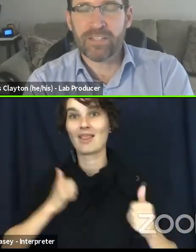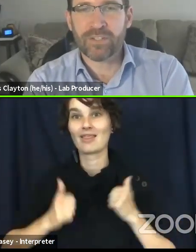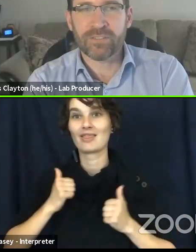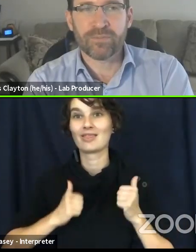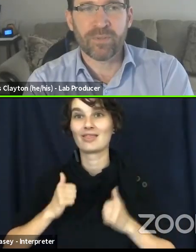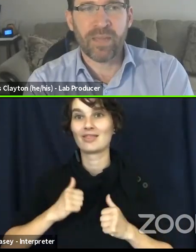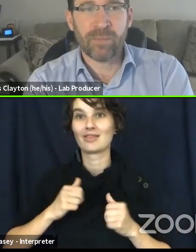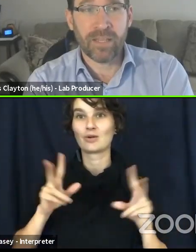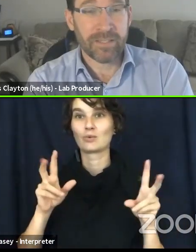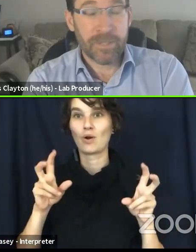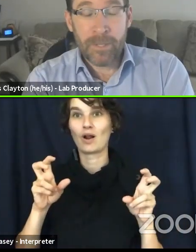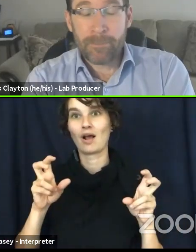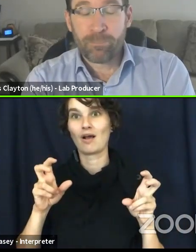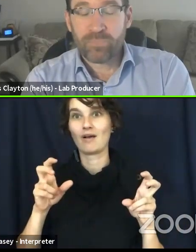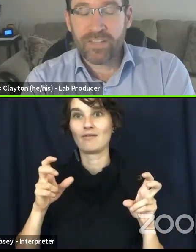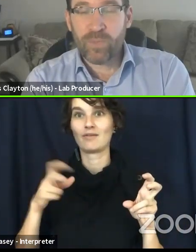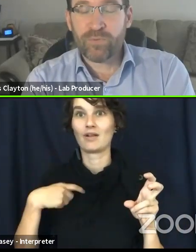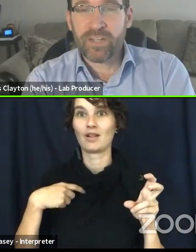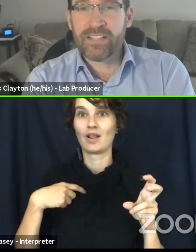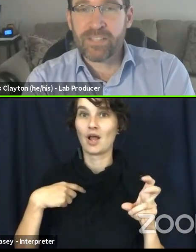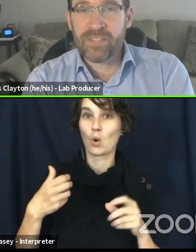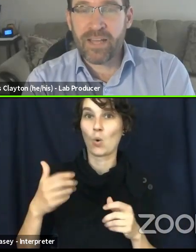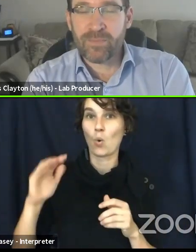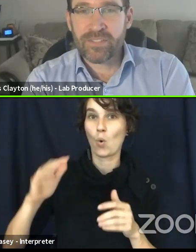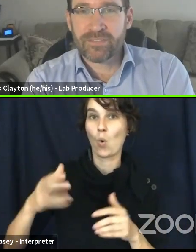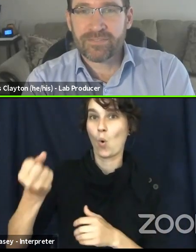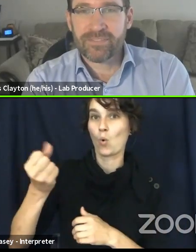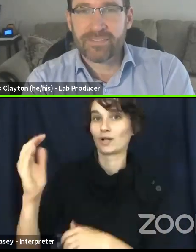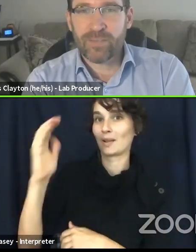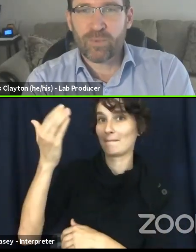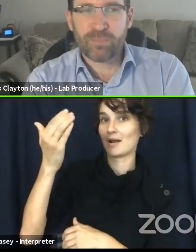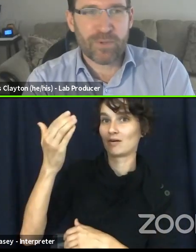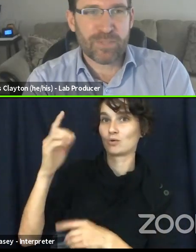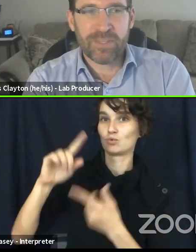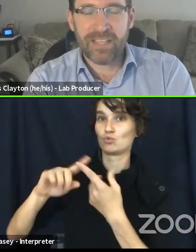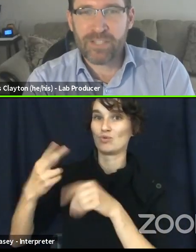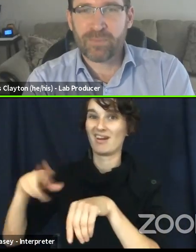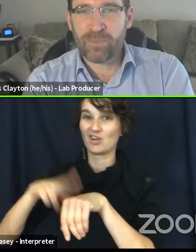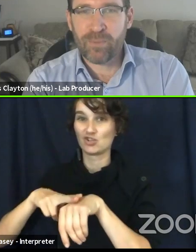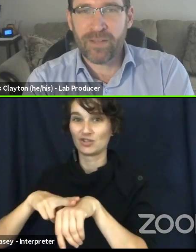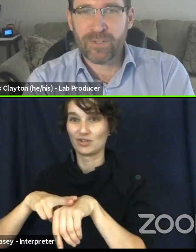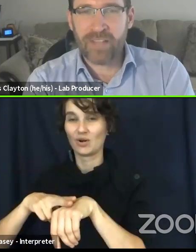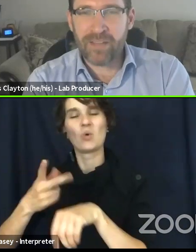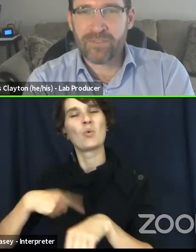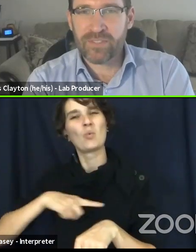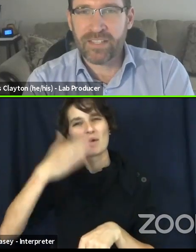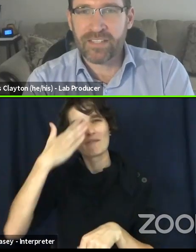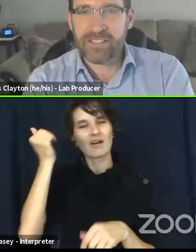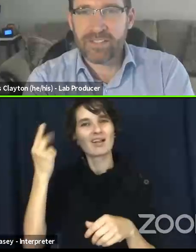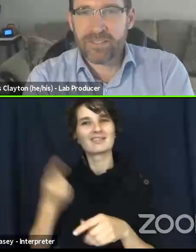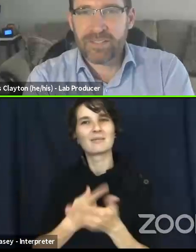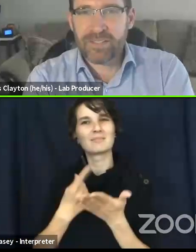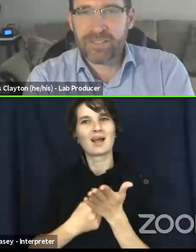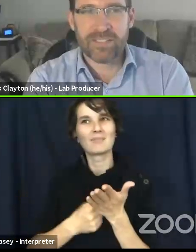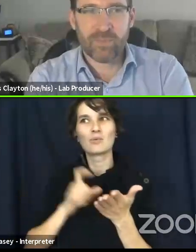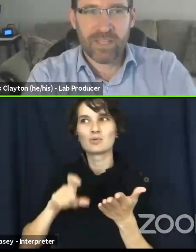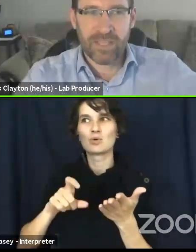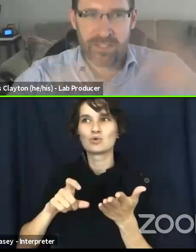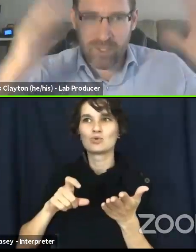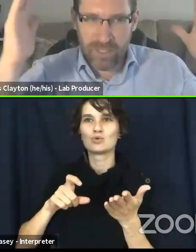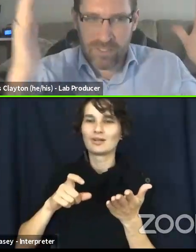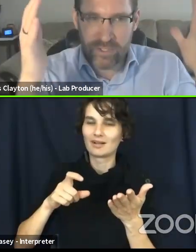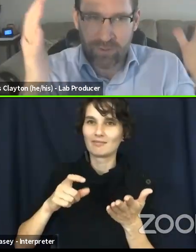up to nature from Hamlet. Like, we forget sometimes that we're supposed to be engaging people about their lives, and that's what this